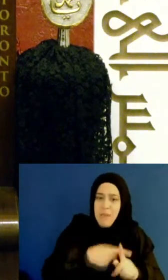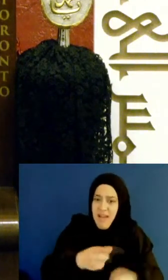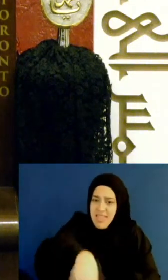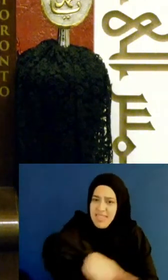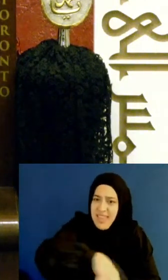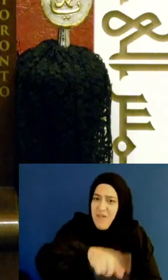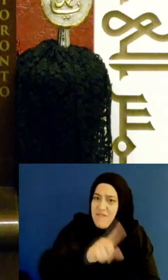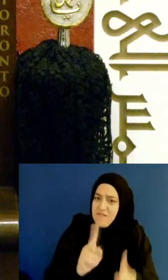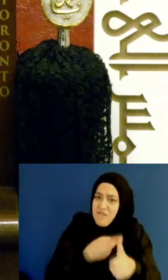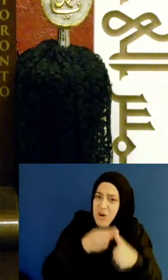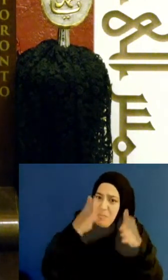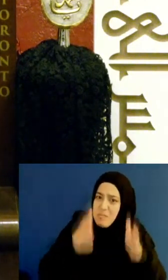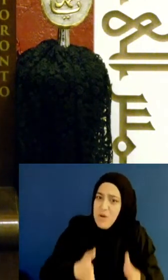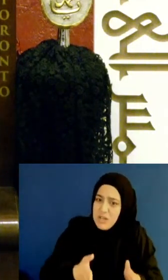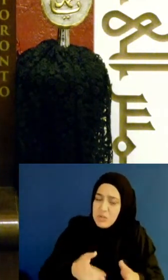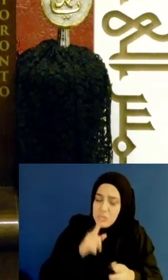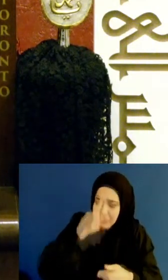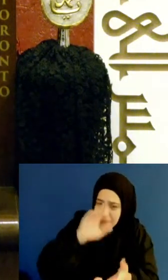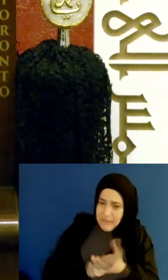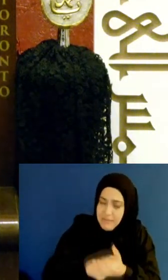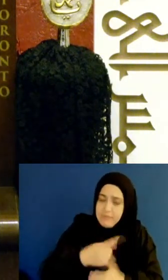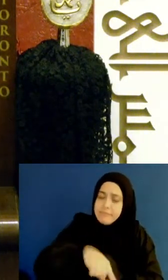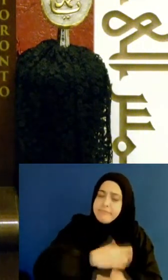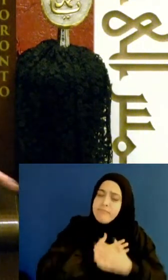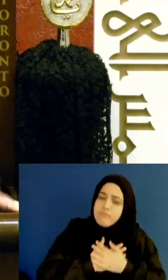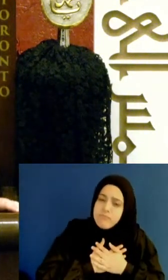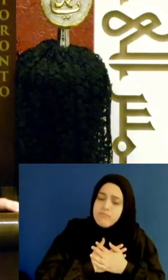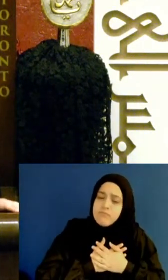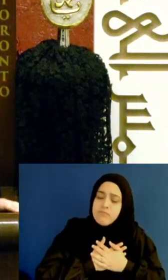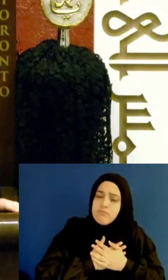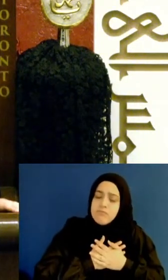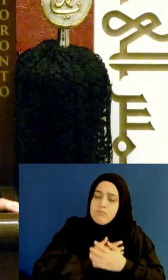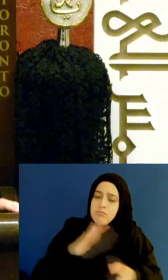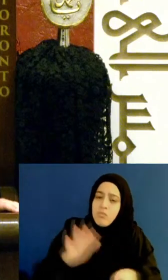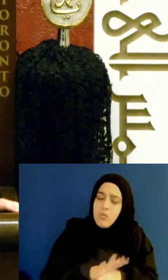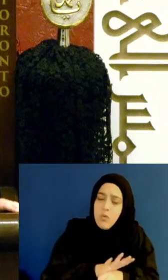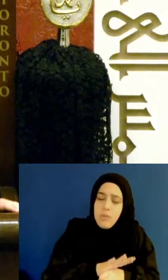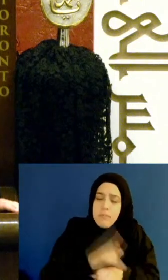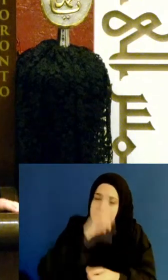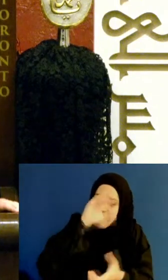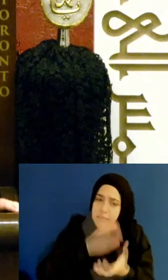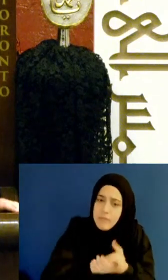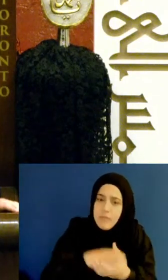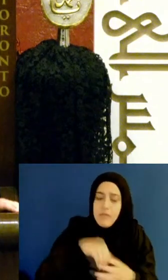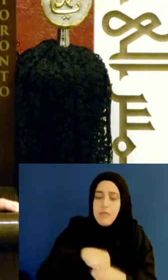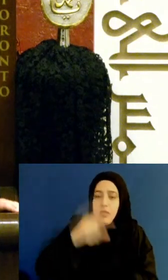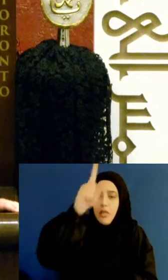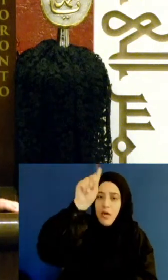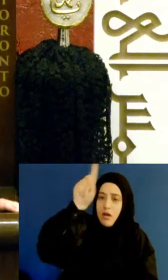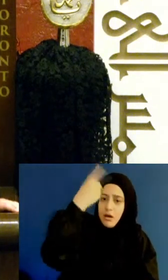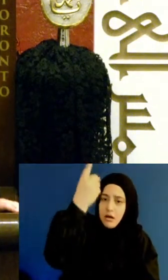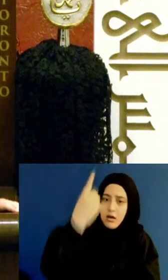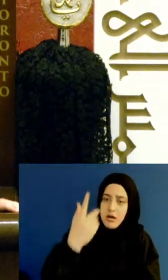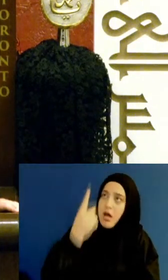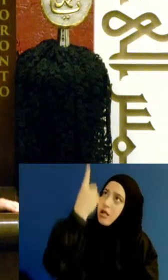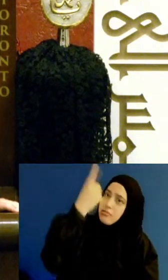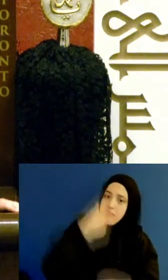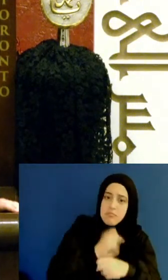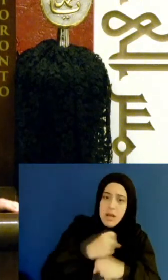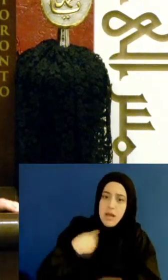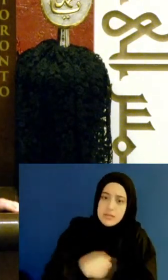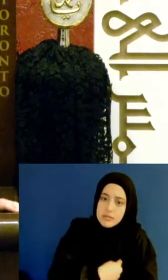all sincerity in the oneness of that Creator? And you find that